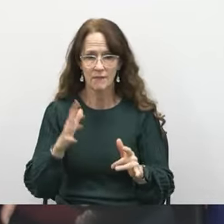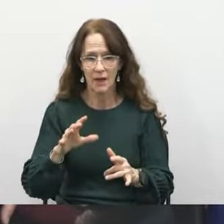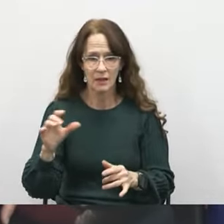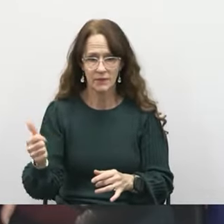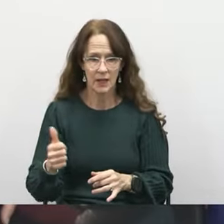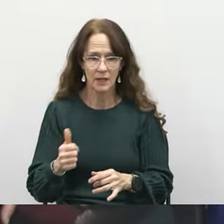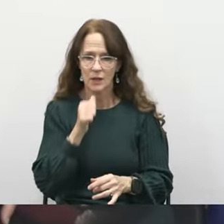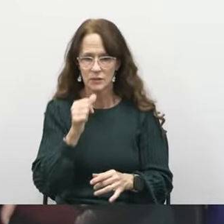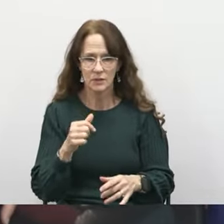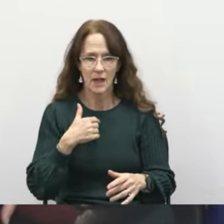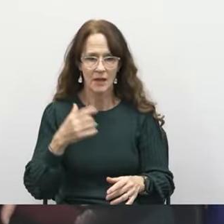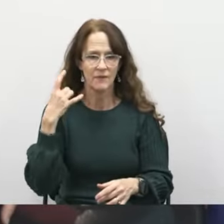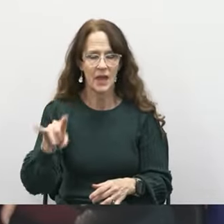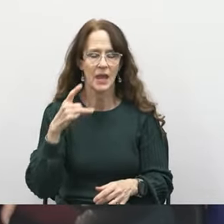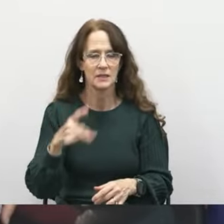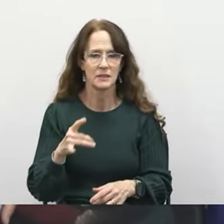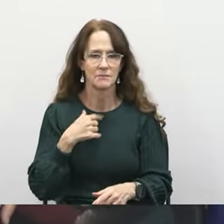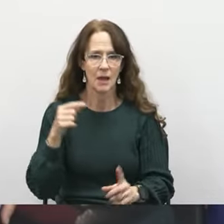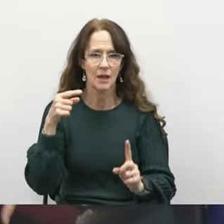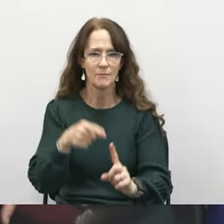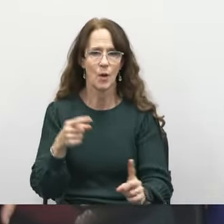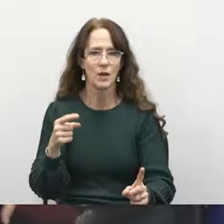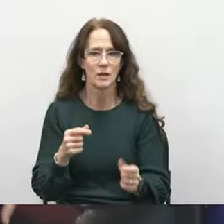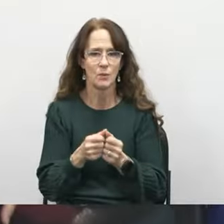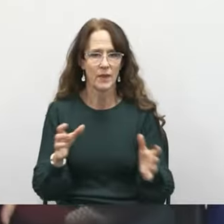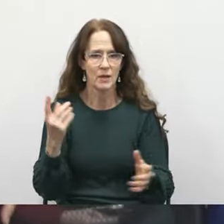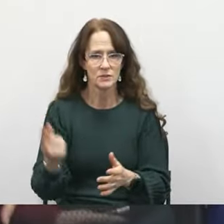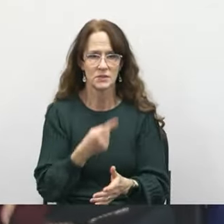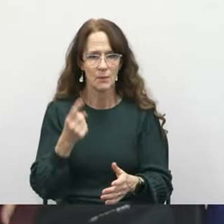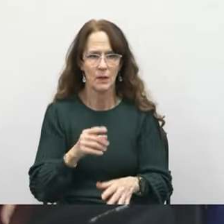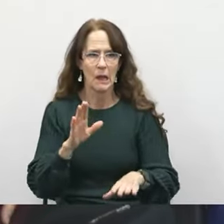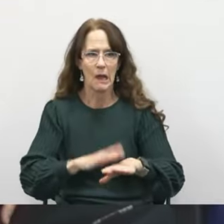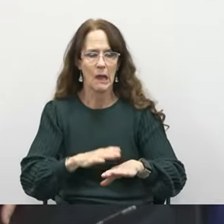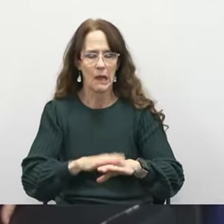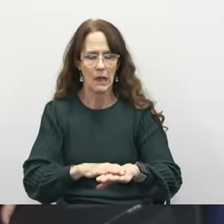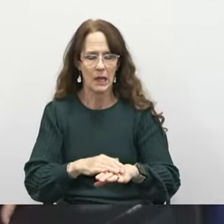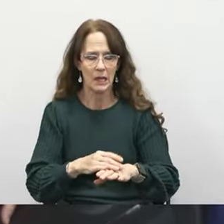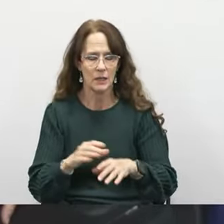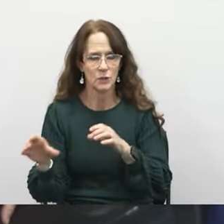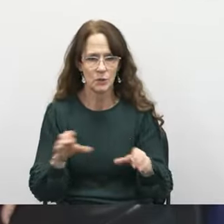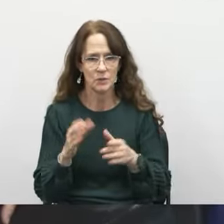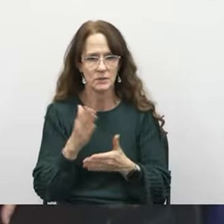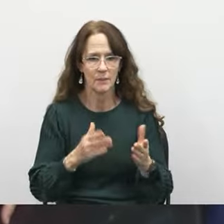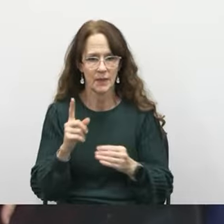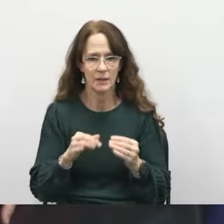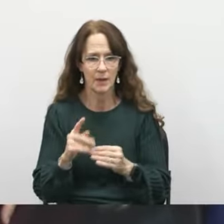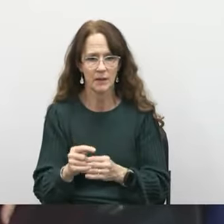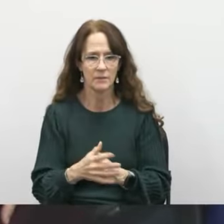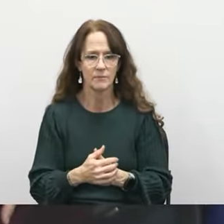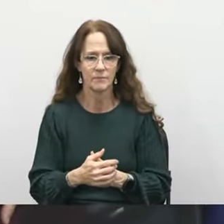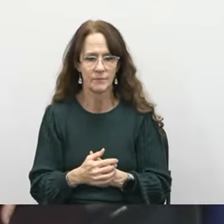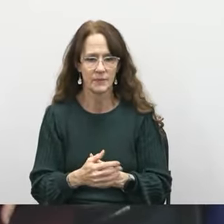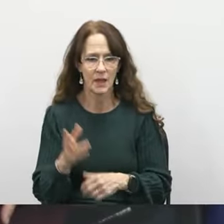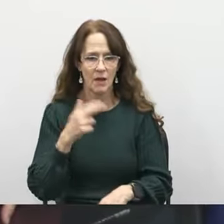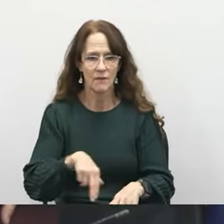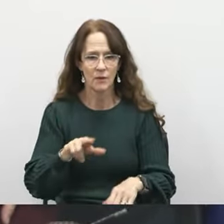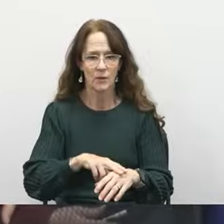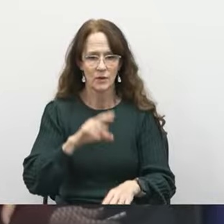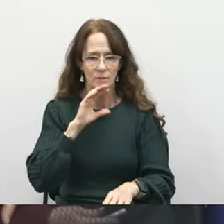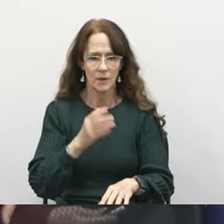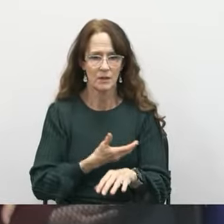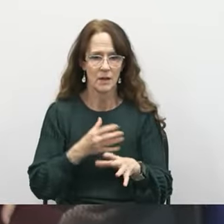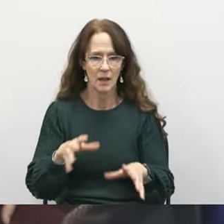shouldn't get to 18 is my point, without somebody saying something and doing something about it, right, other than a parent. Of course, my daughter, she has to